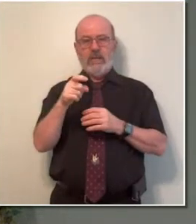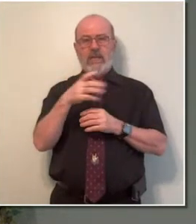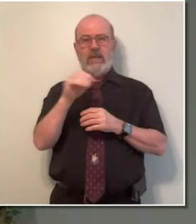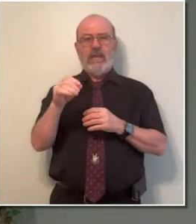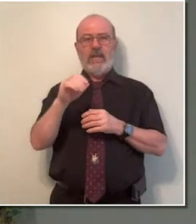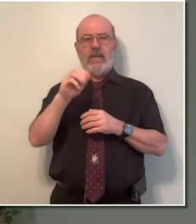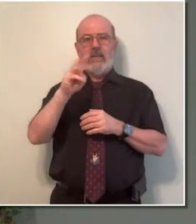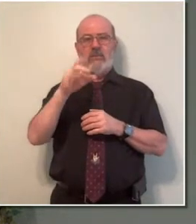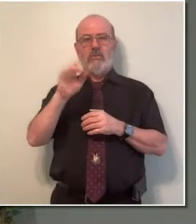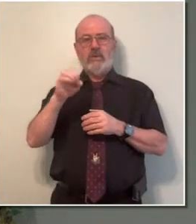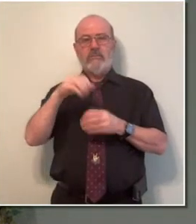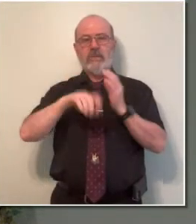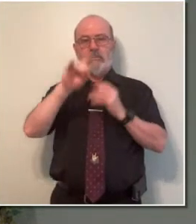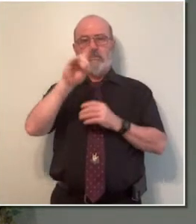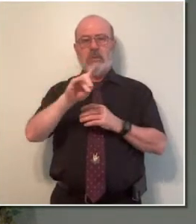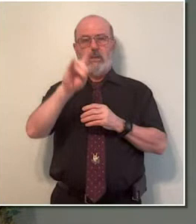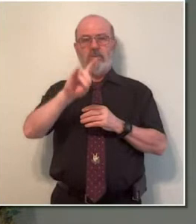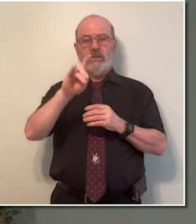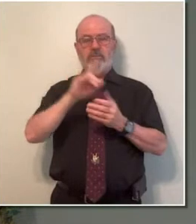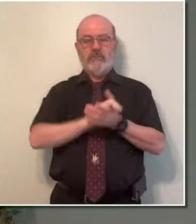Weebs in Bolivia, shall we?